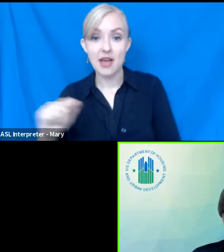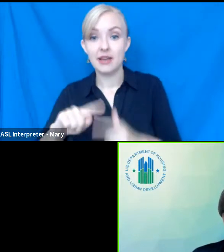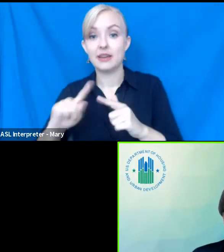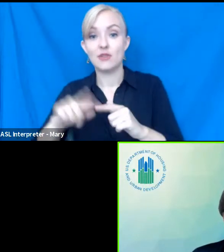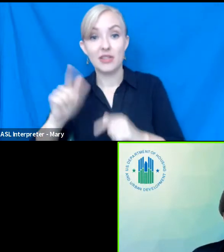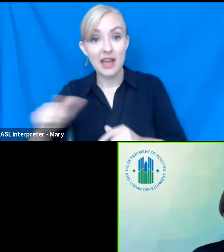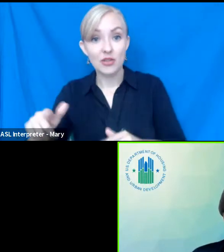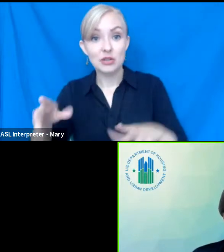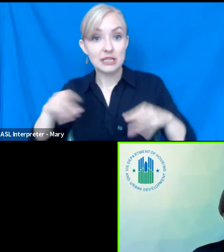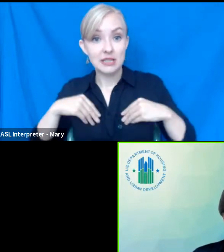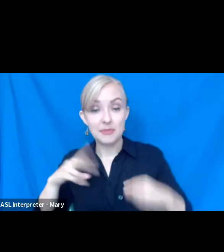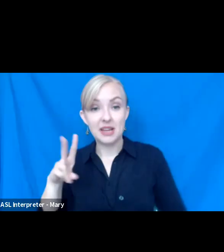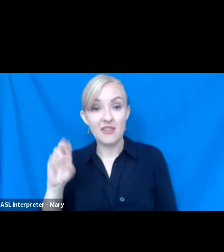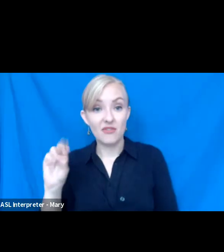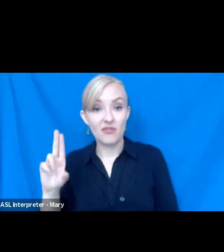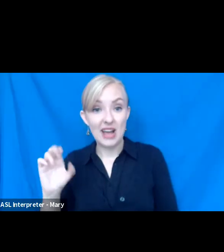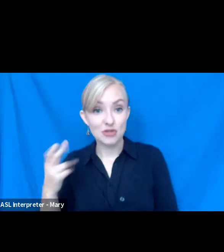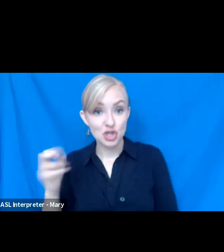accept vouchers who are